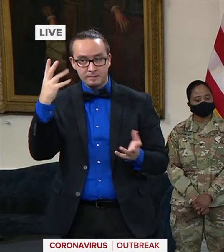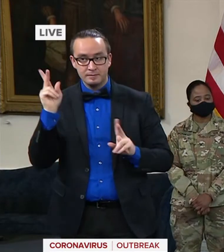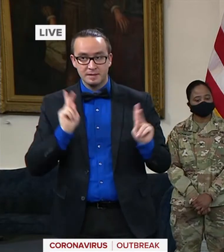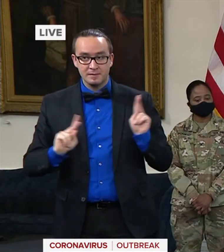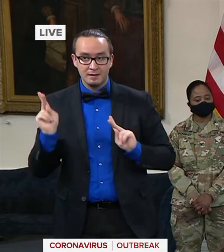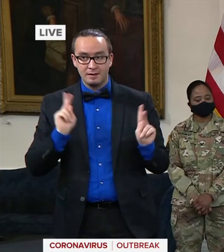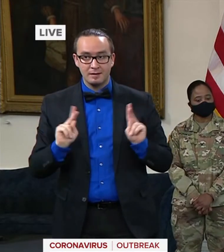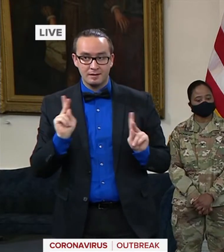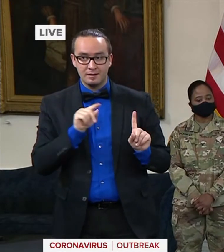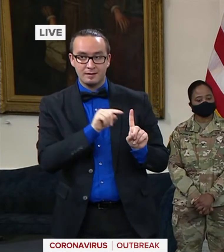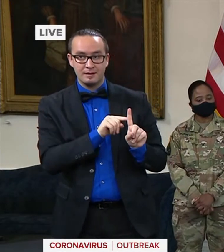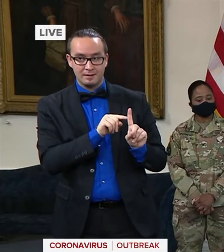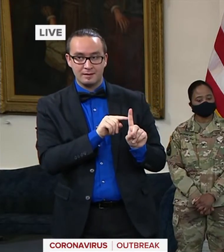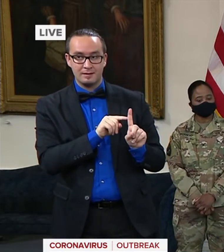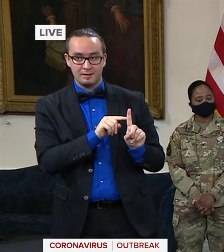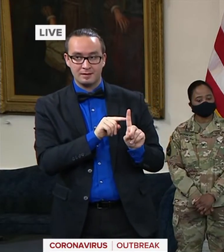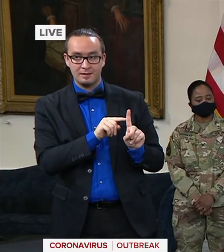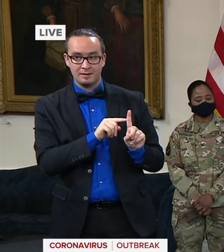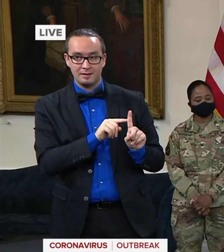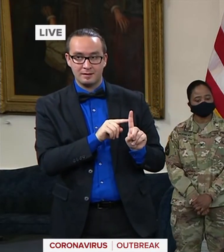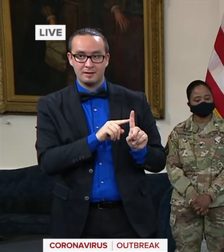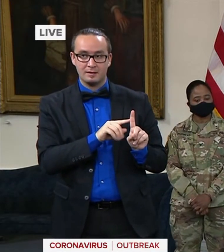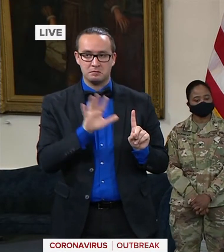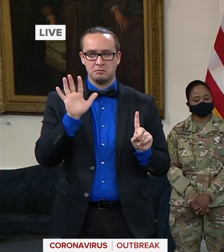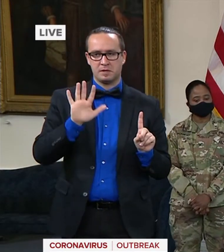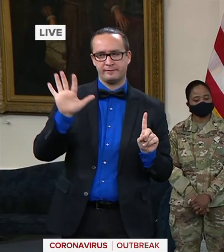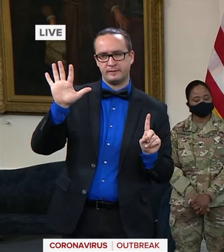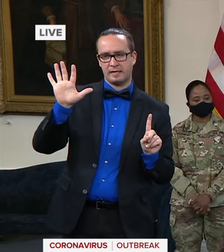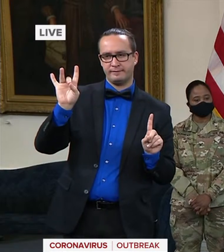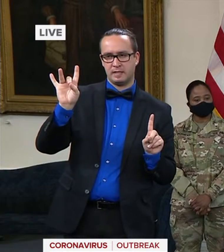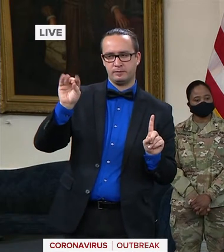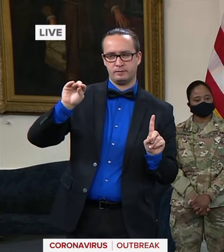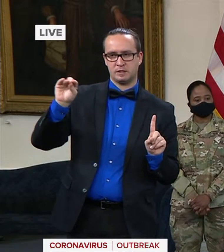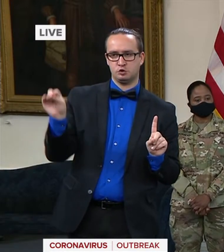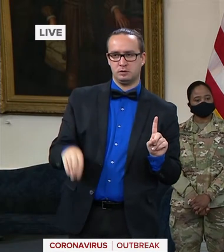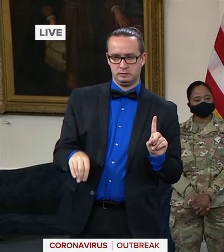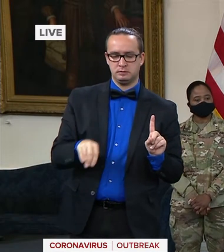population. But we're not where we need to be with